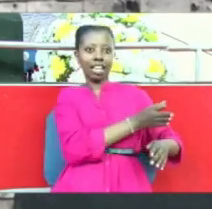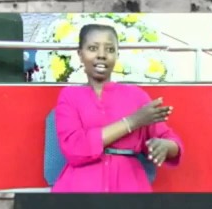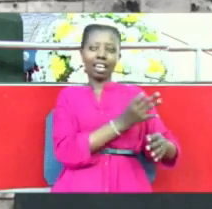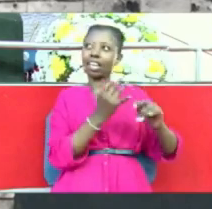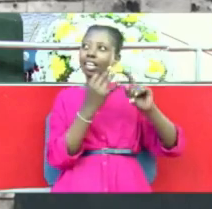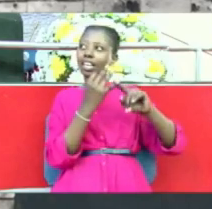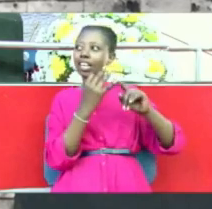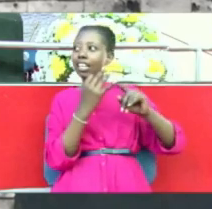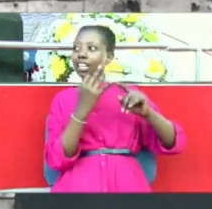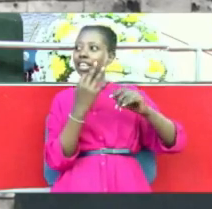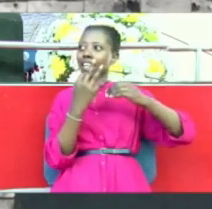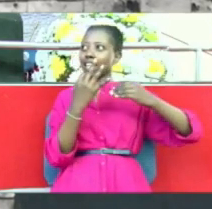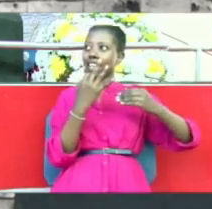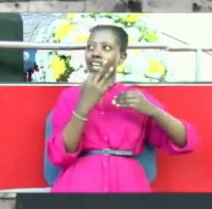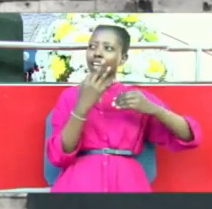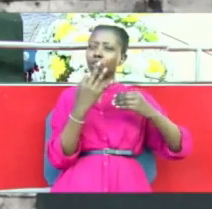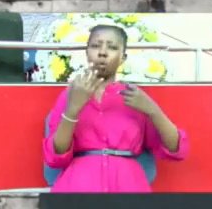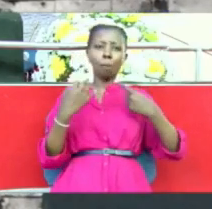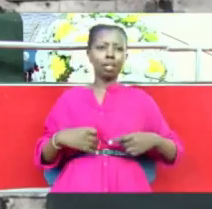Huyo jamaa alimwambia hivi.